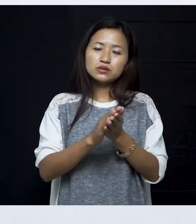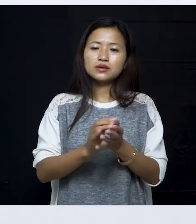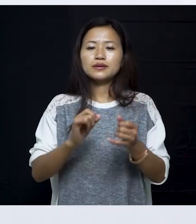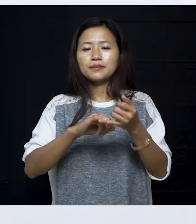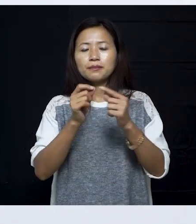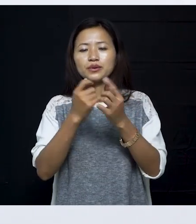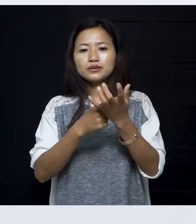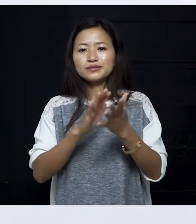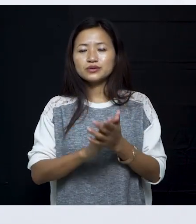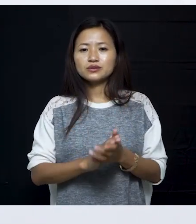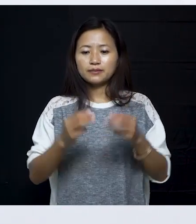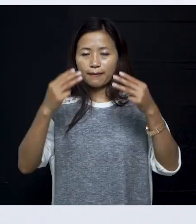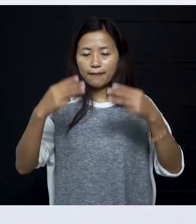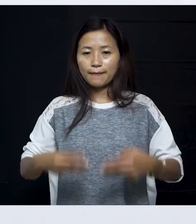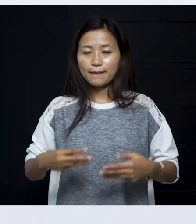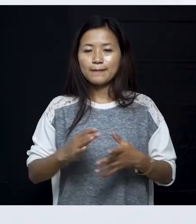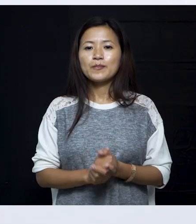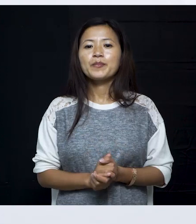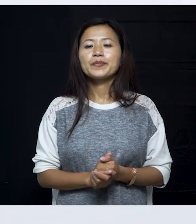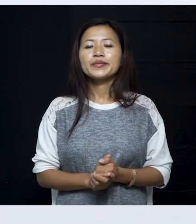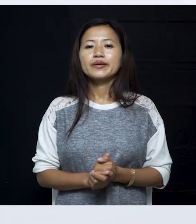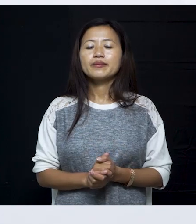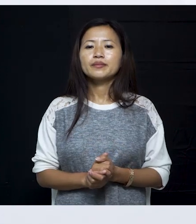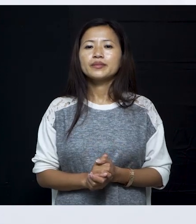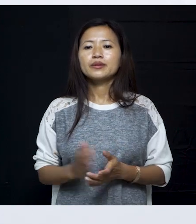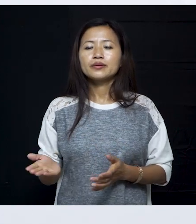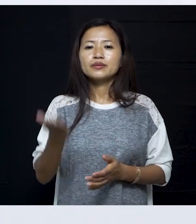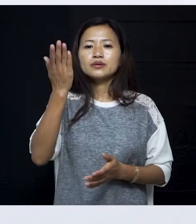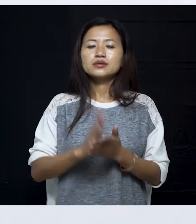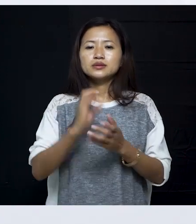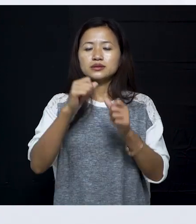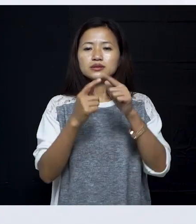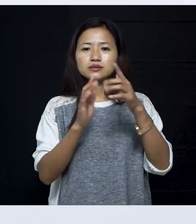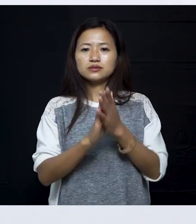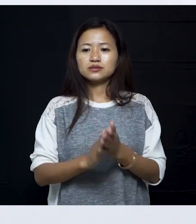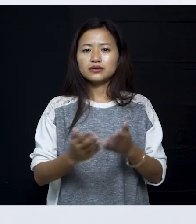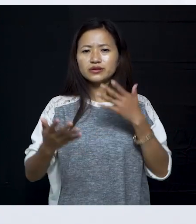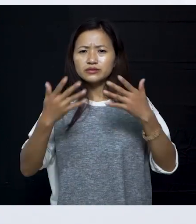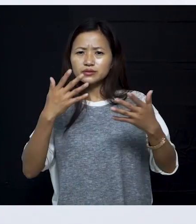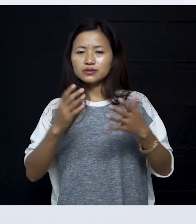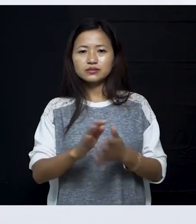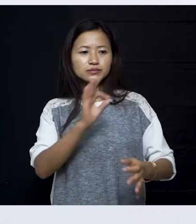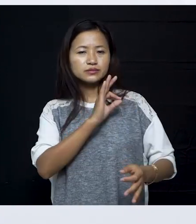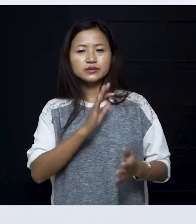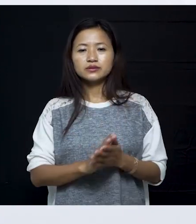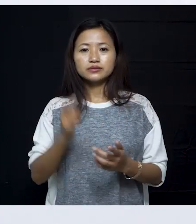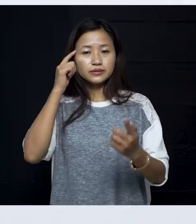precise manner. So that's why it is very important for you to come up with a very catchy title to attract people's